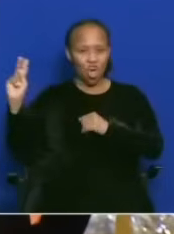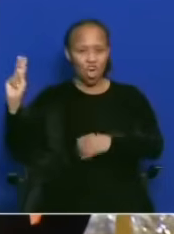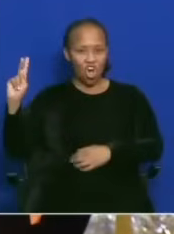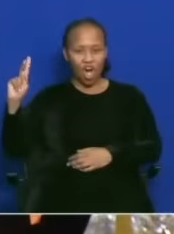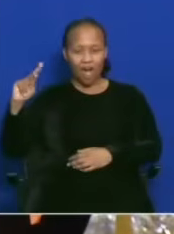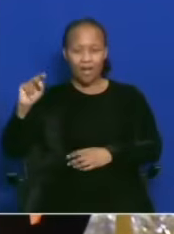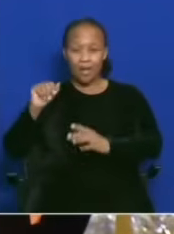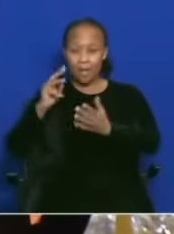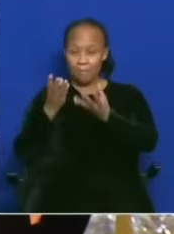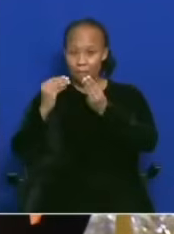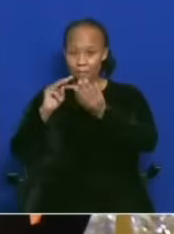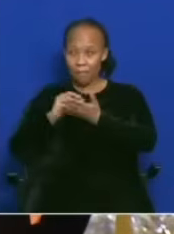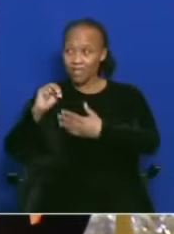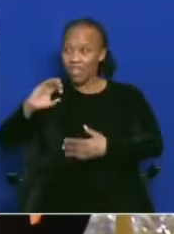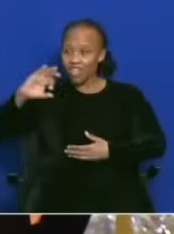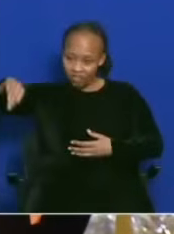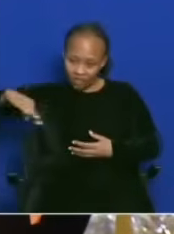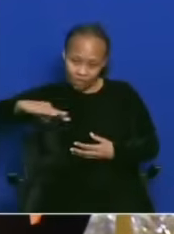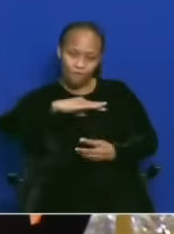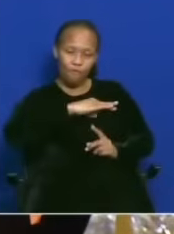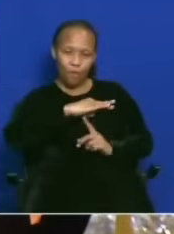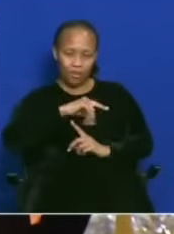message says that the